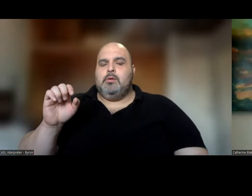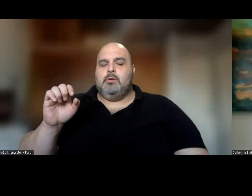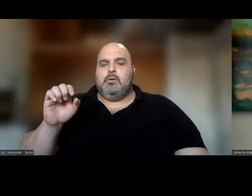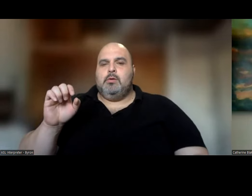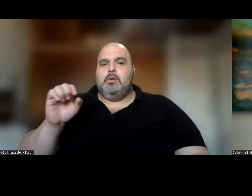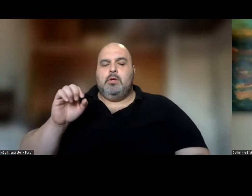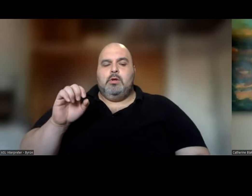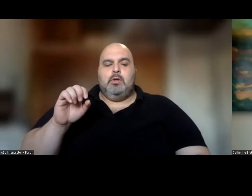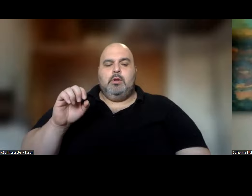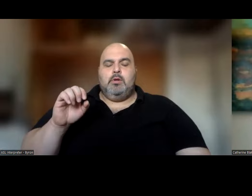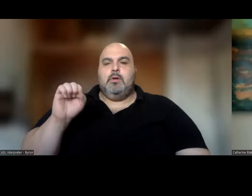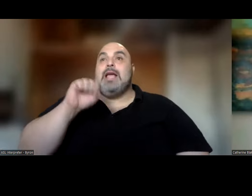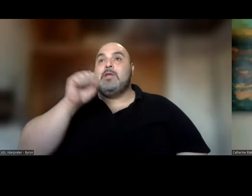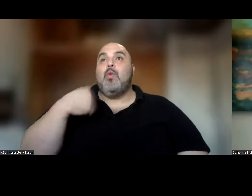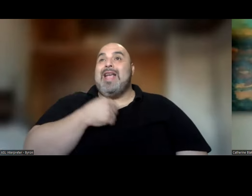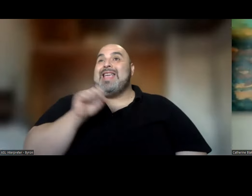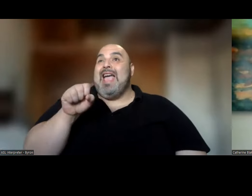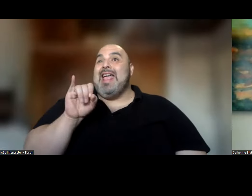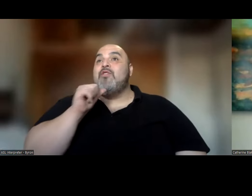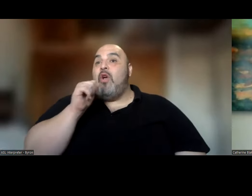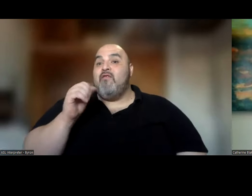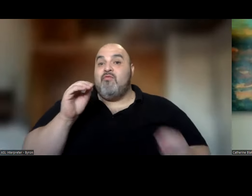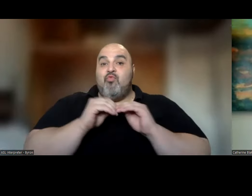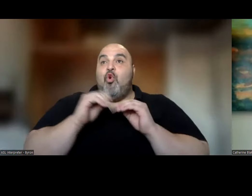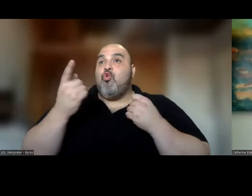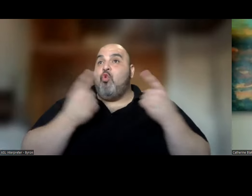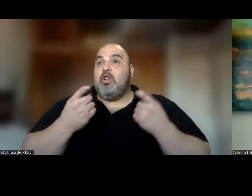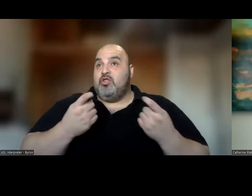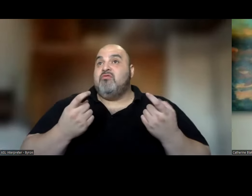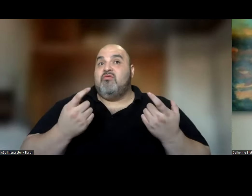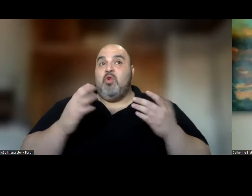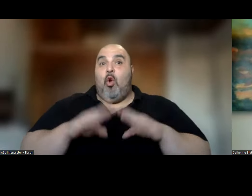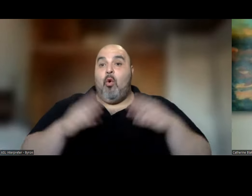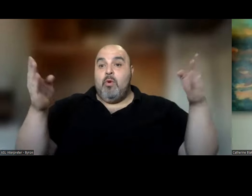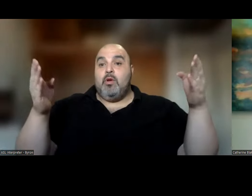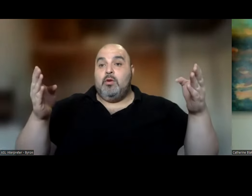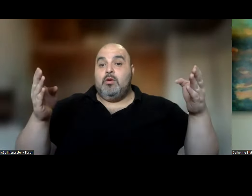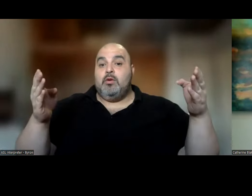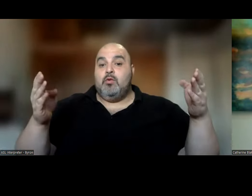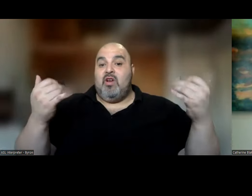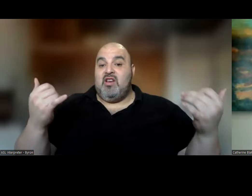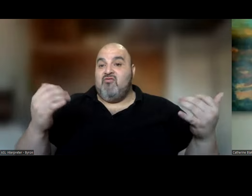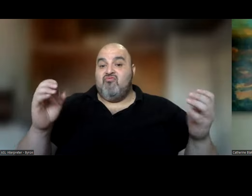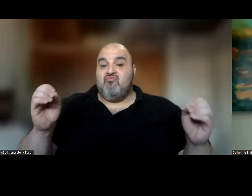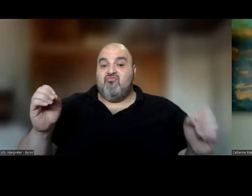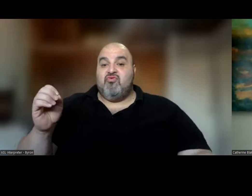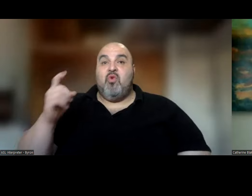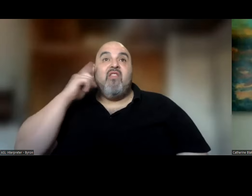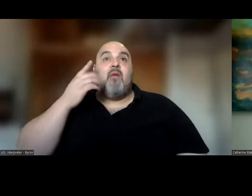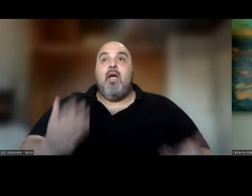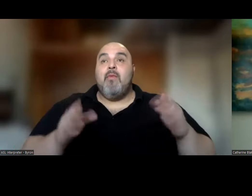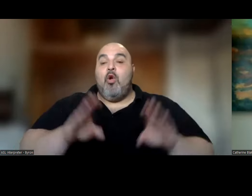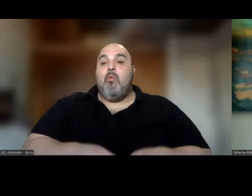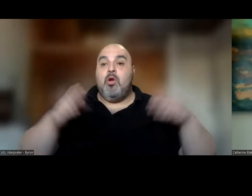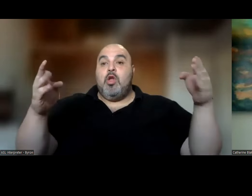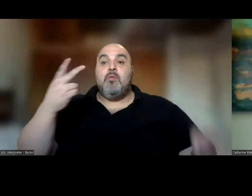Yes, we can. If you don't have further questions from the committee, we can open. It does not look like we do at the moment. So I thought we could open it up and